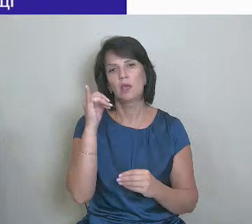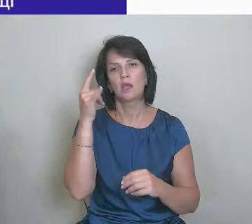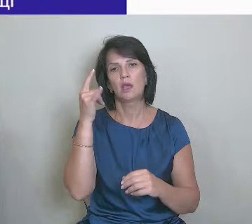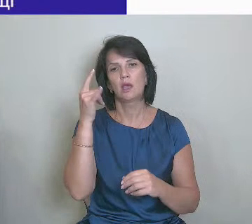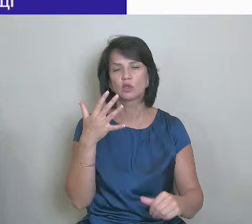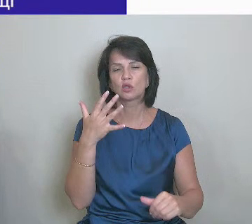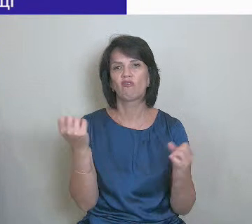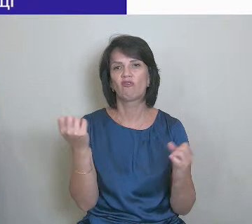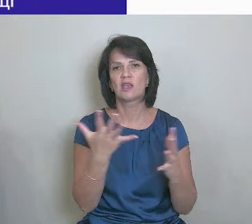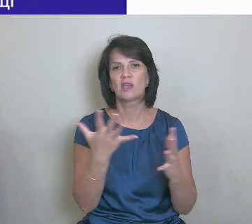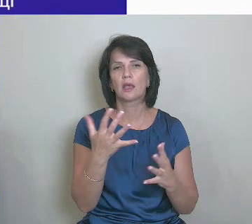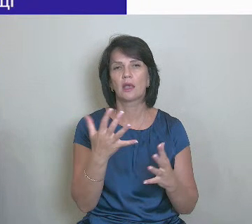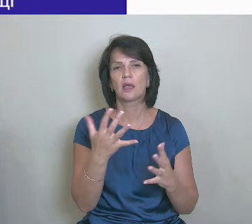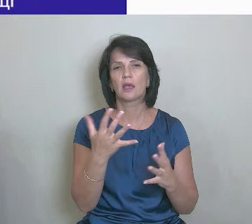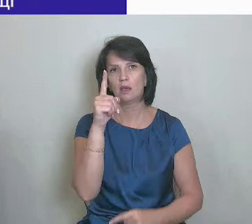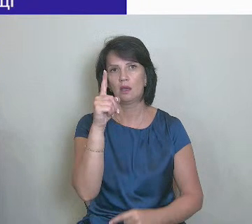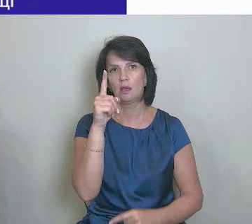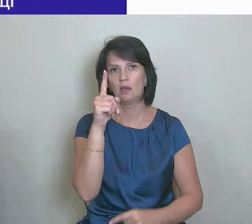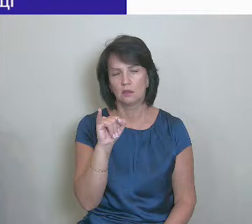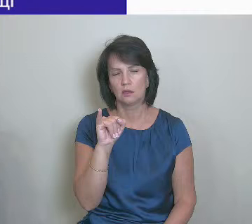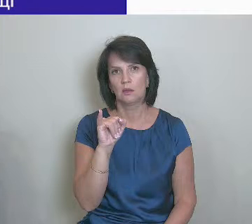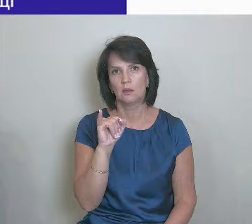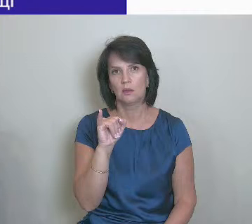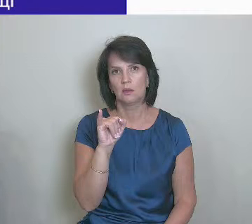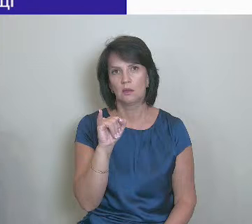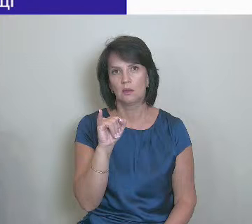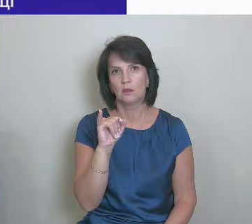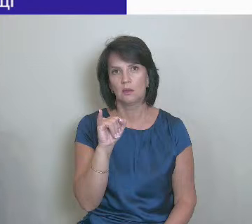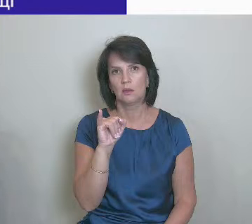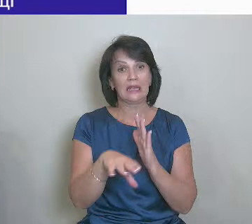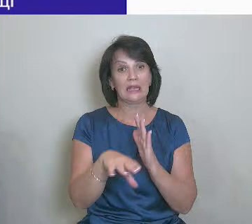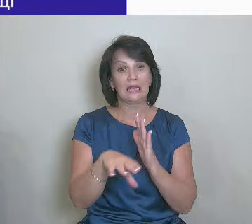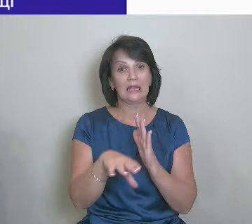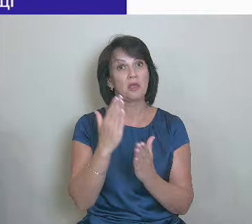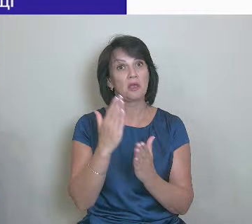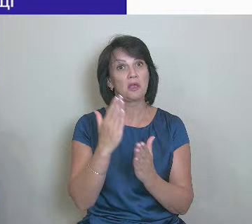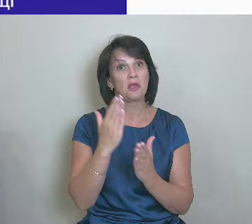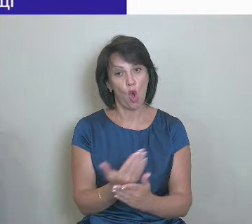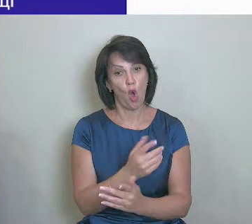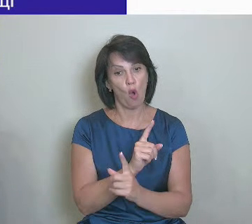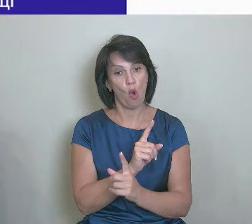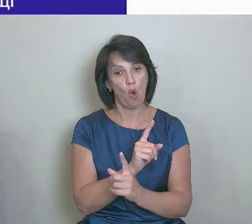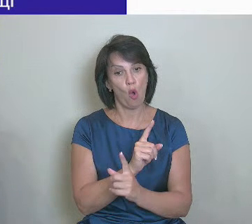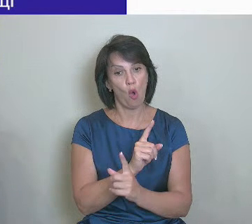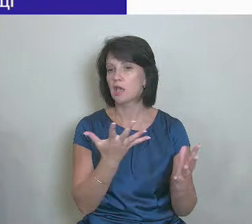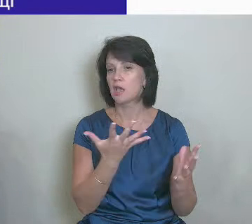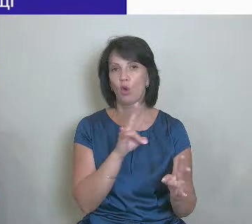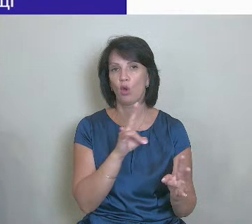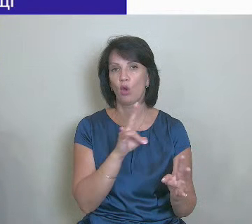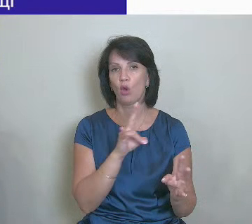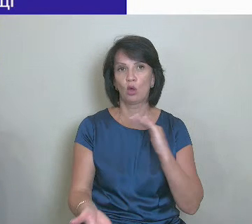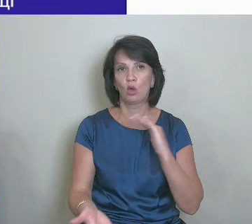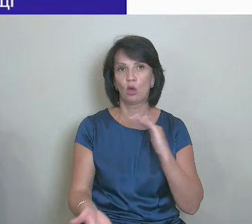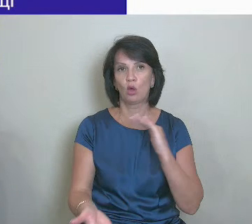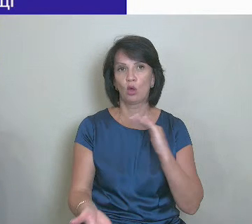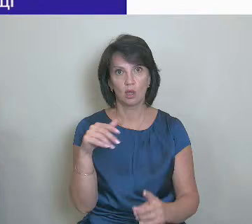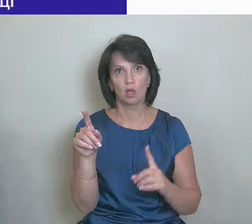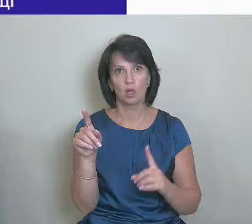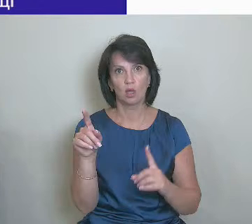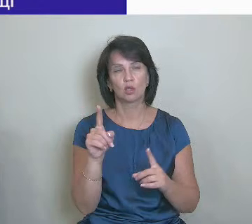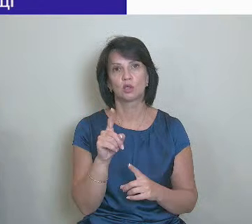parties to election process to be aware of that. There is another new thing at this election.